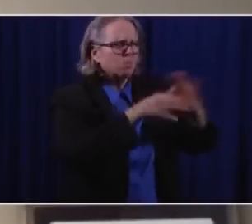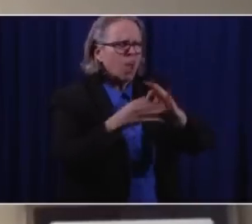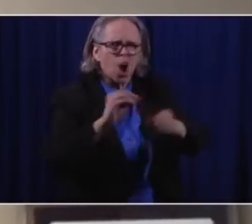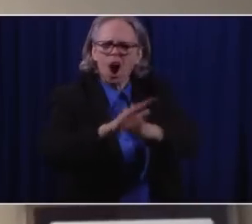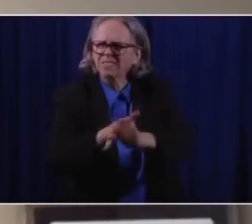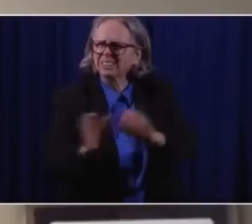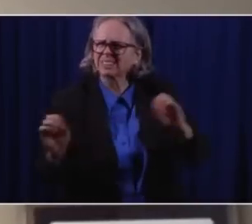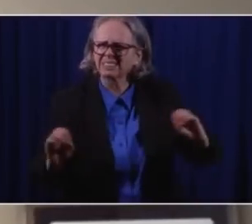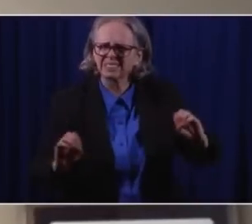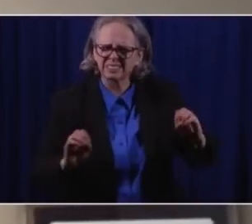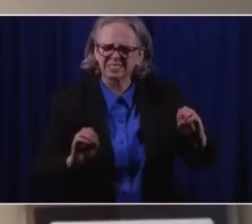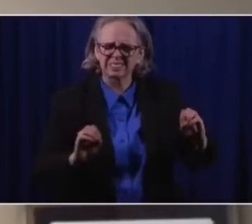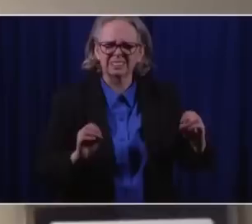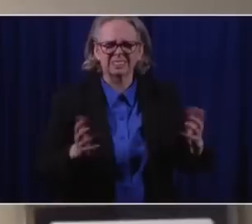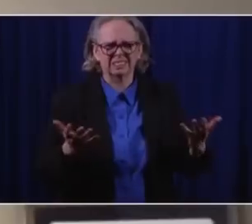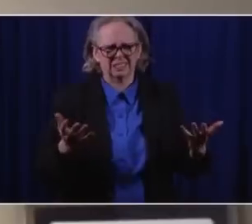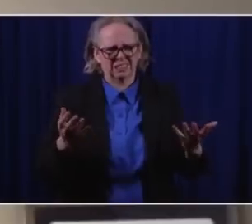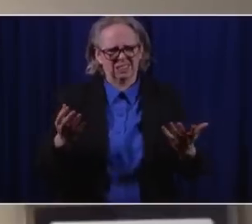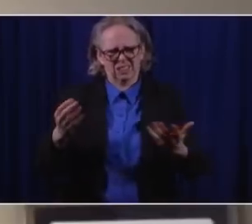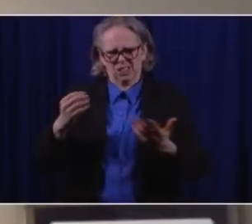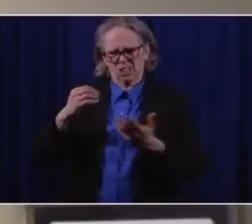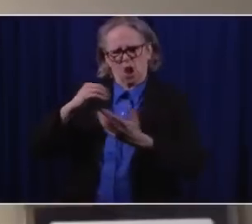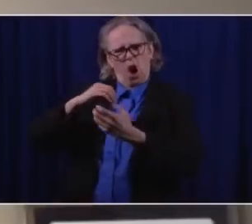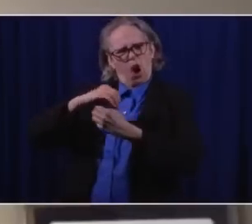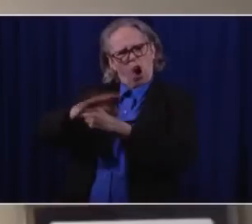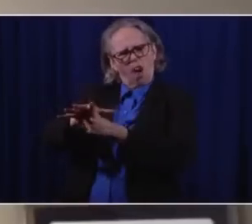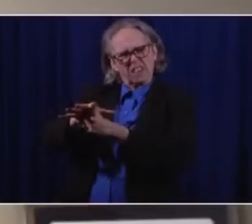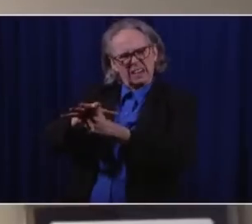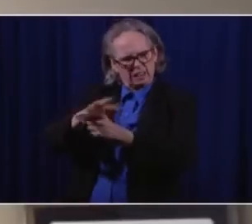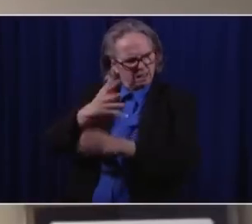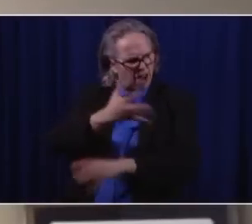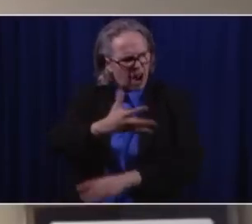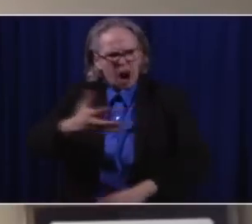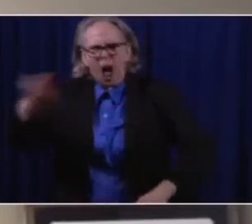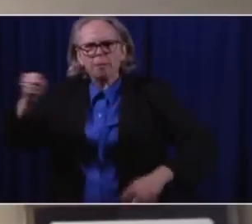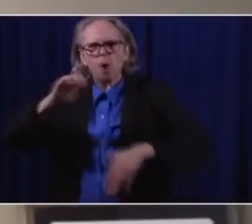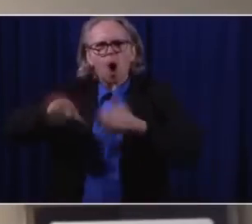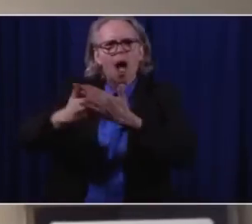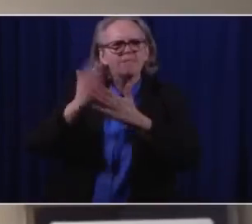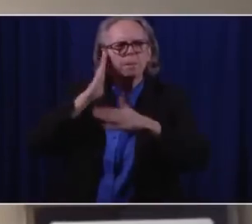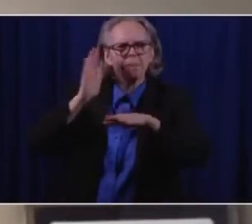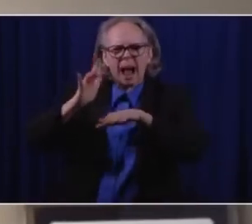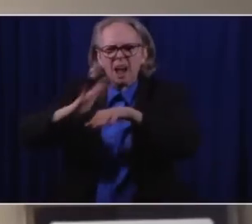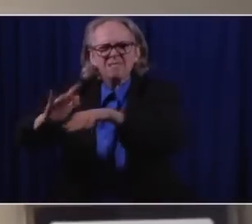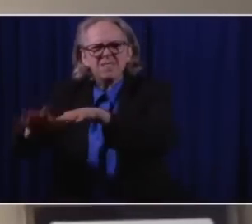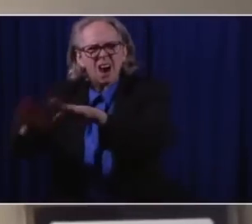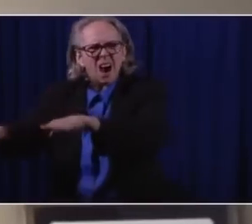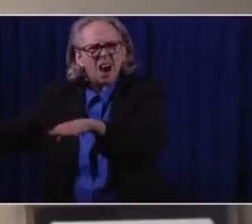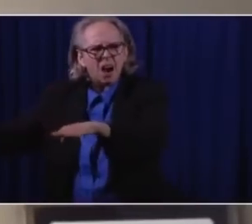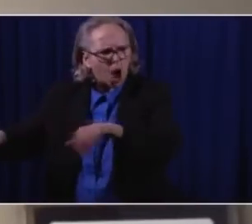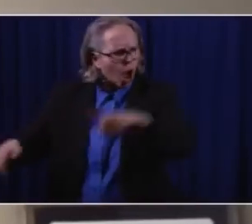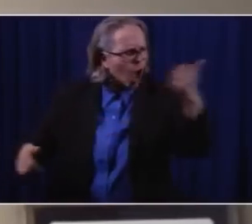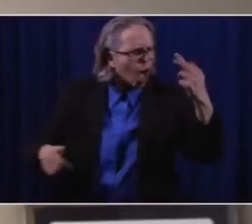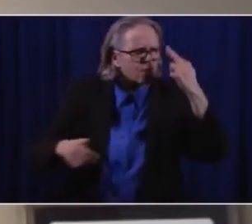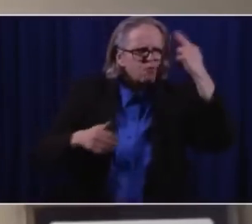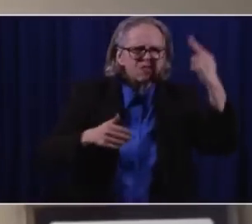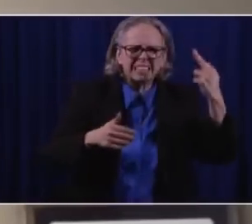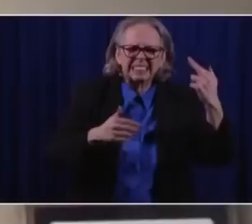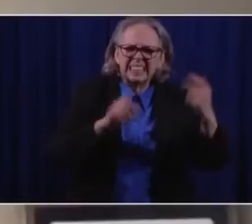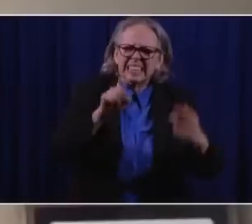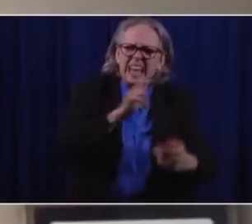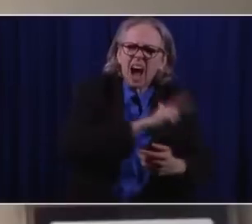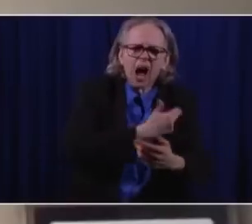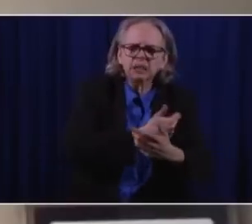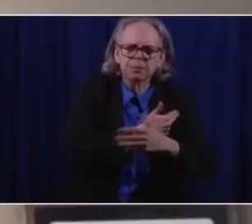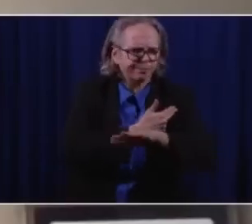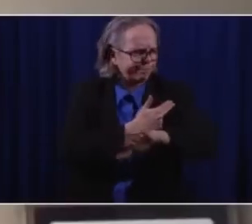activity. It's going to get harder to access non-COVID related care because healthcare organizations are going to have to continue figuring out how to